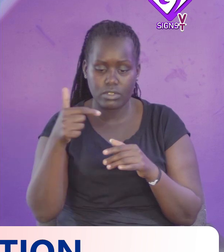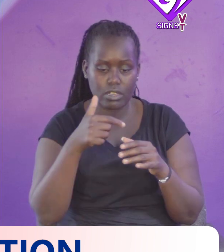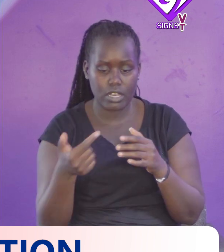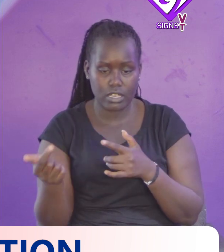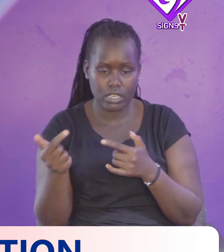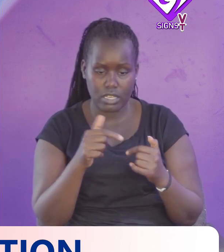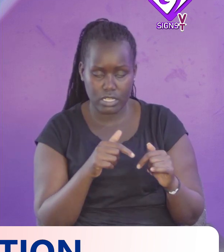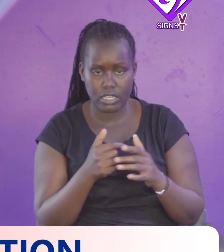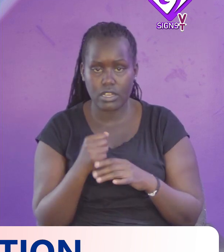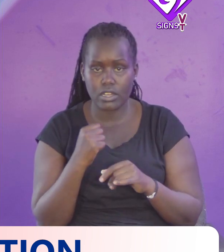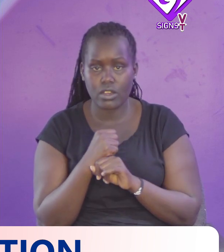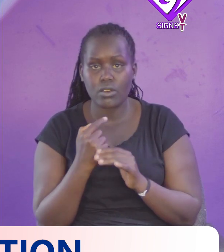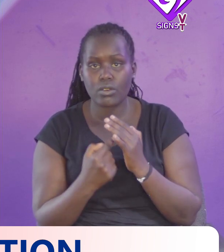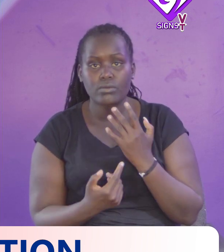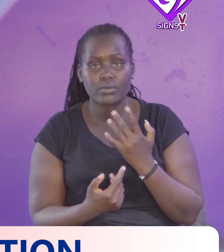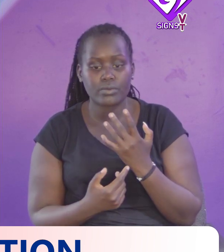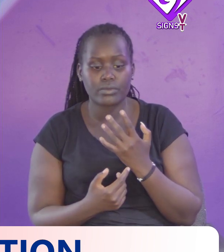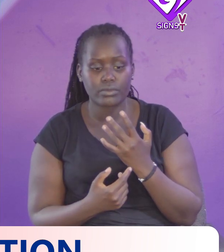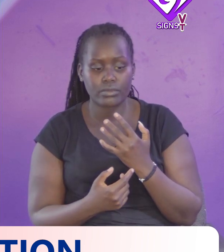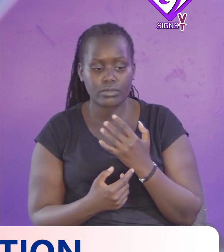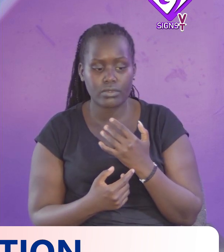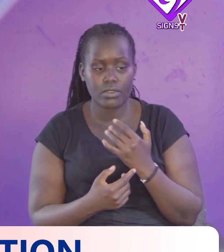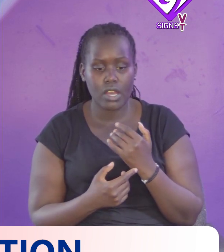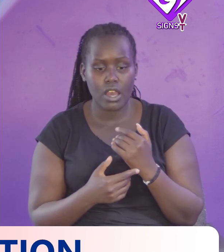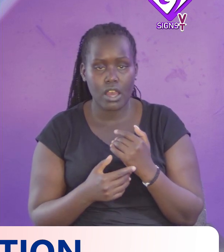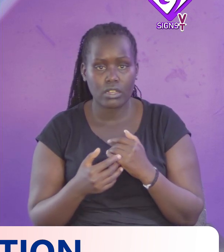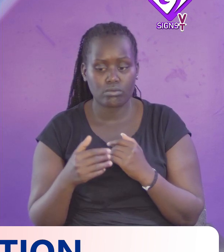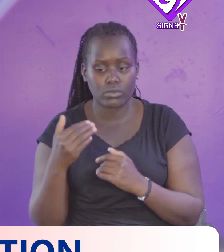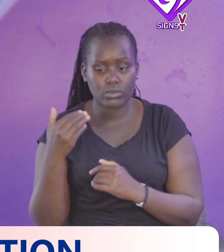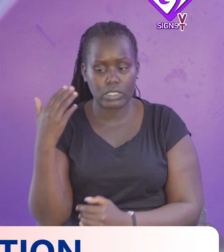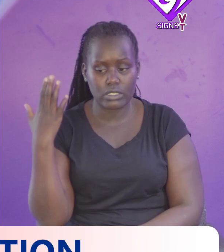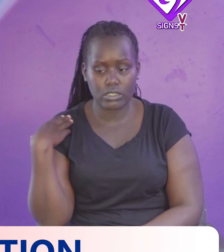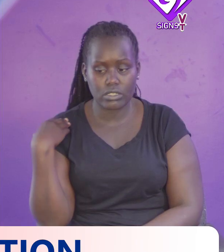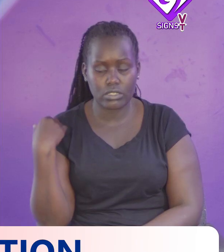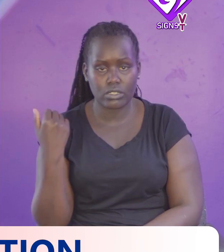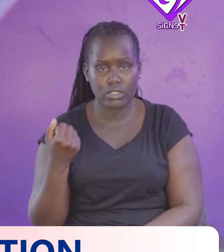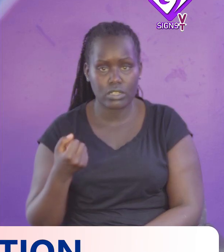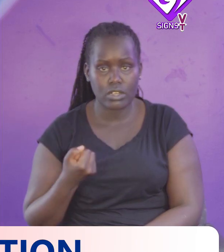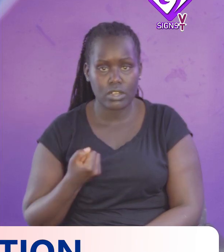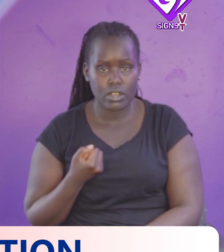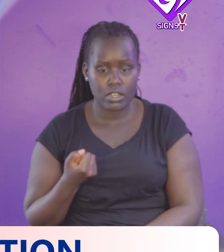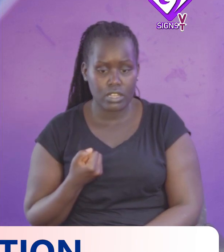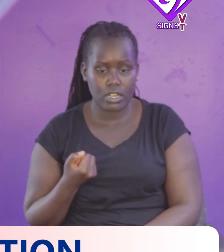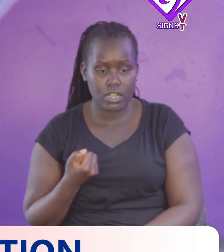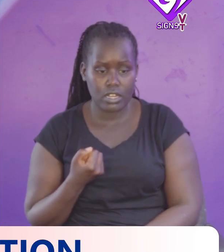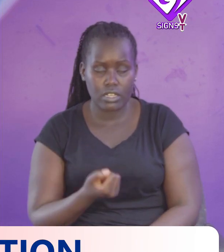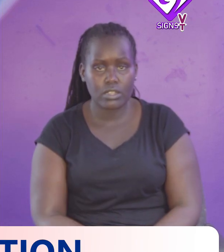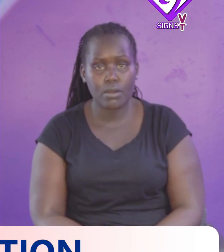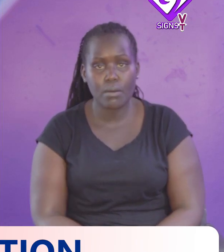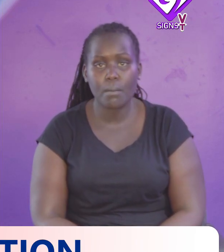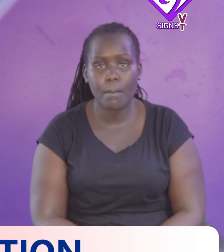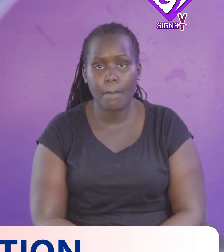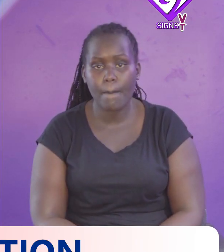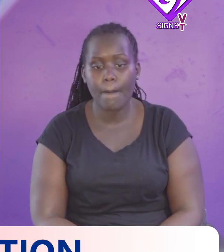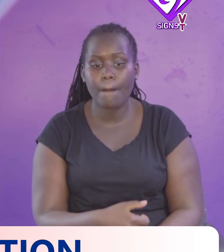did? He hit the lady on his shoulders with his fist. So it